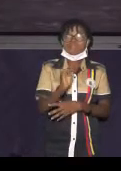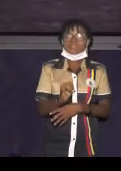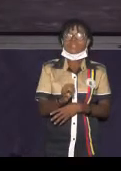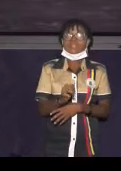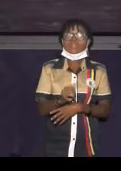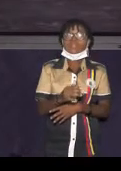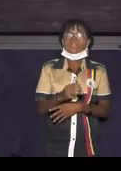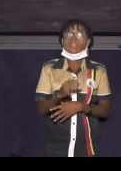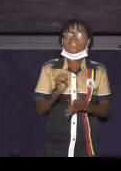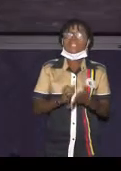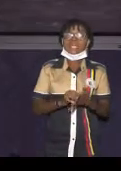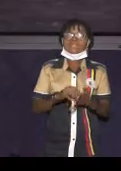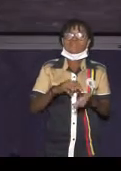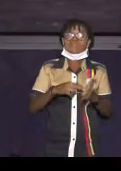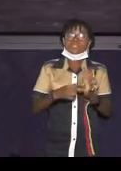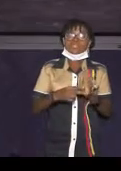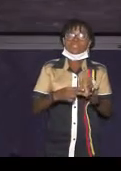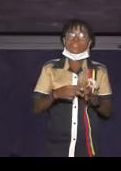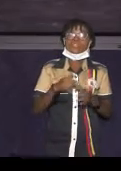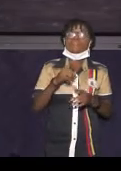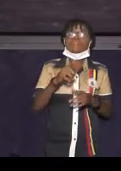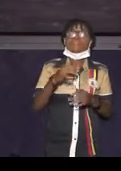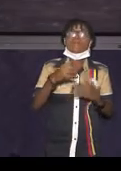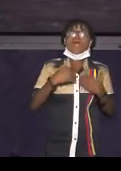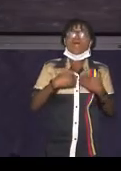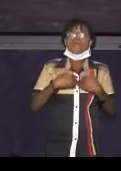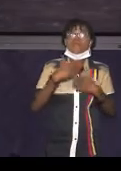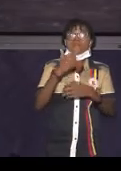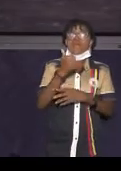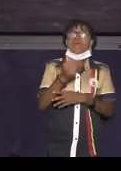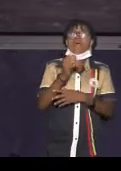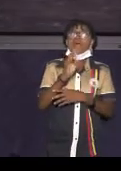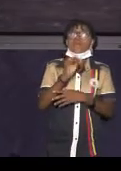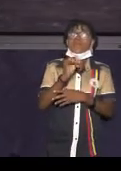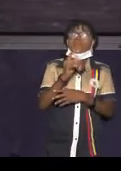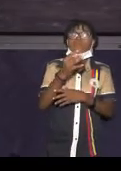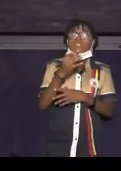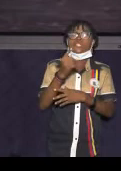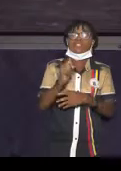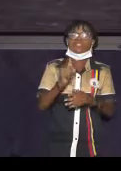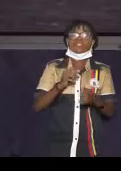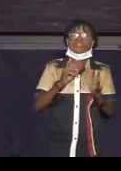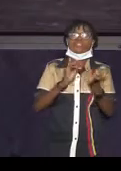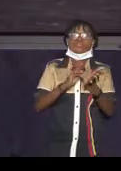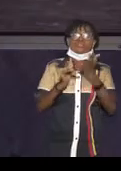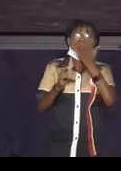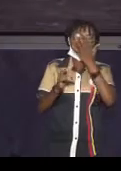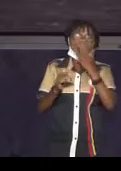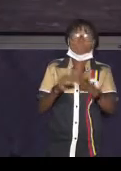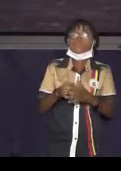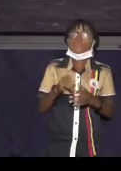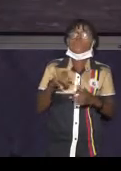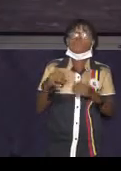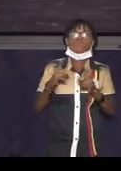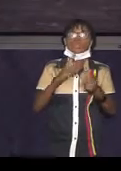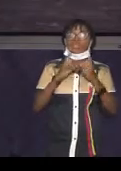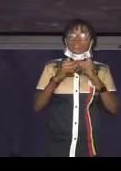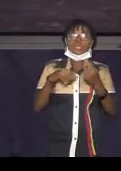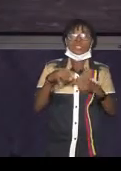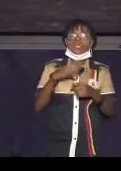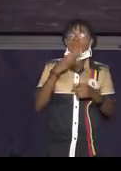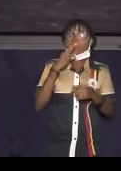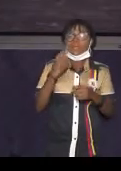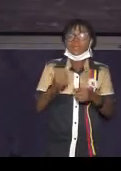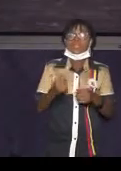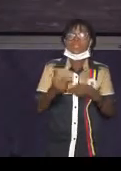drug wrongly, that means you have abused the drug. We can say it is drug abuse. We are talking about the kind of